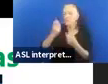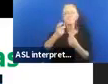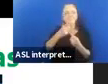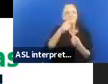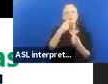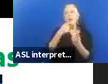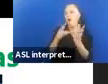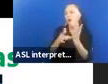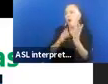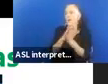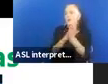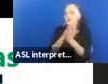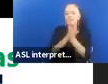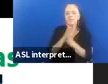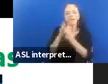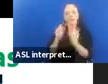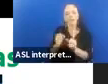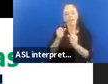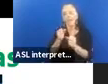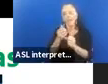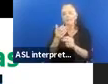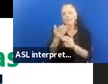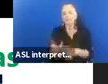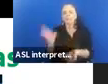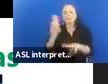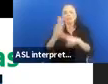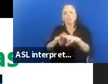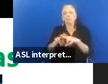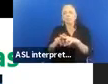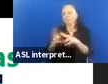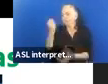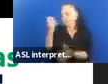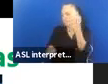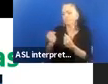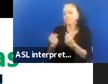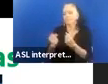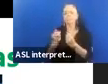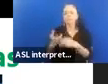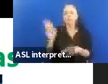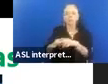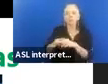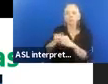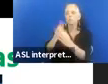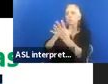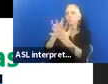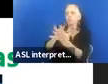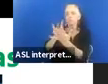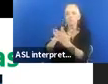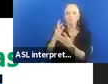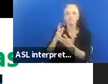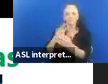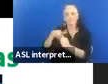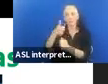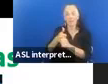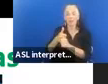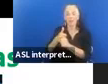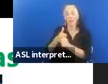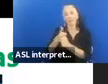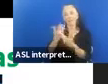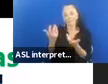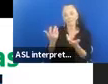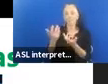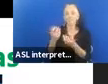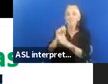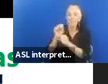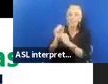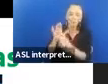efficiently, making invisible, of course, the true back end of all these technologies, which is the exploitation of